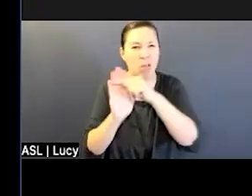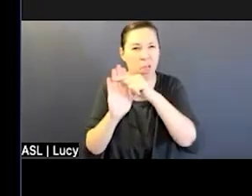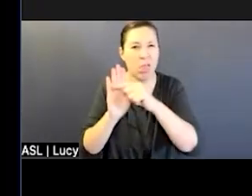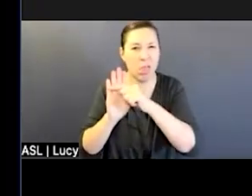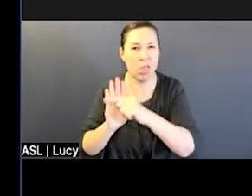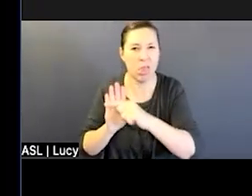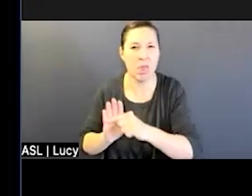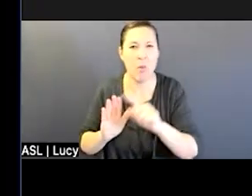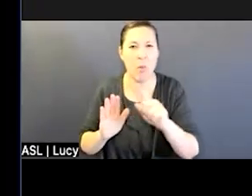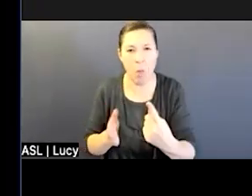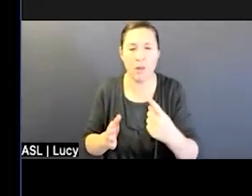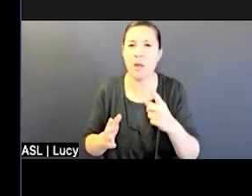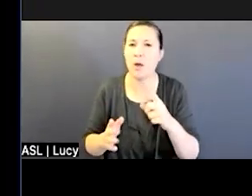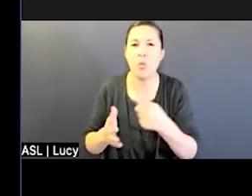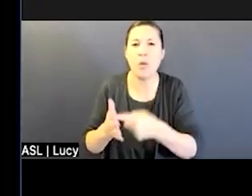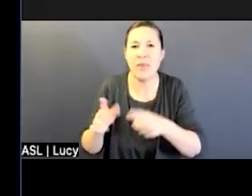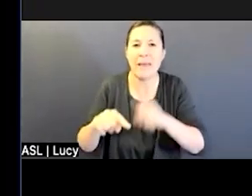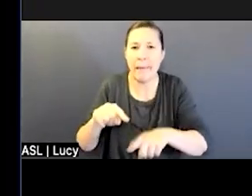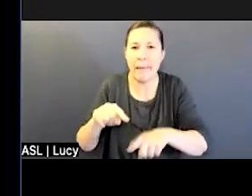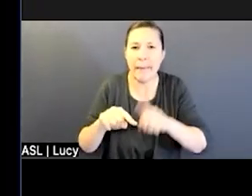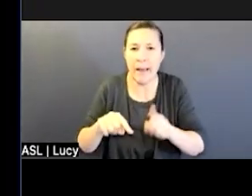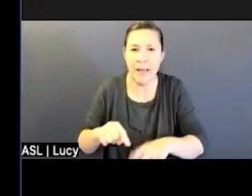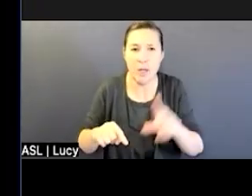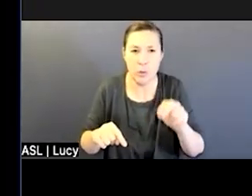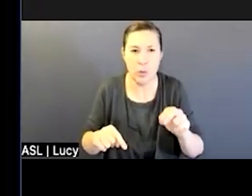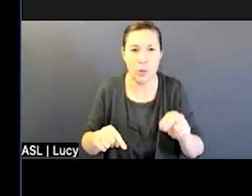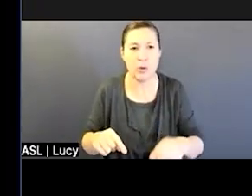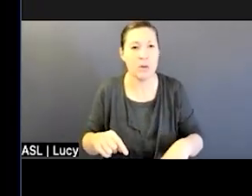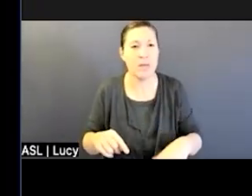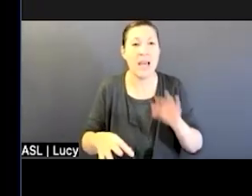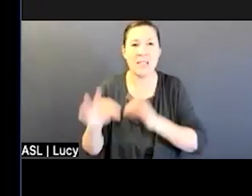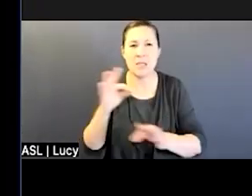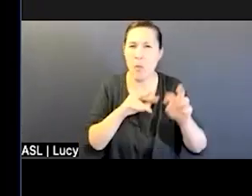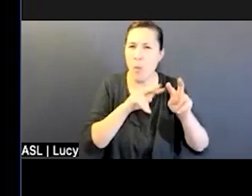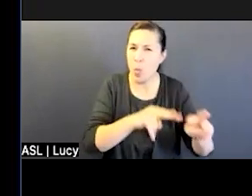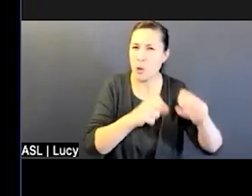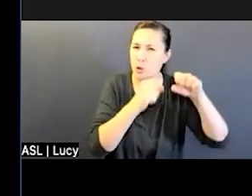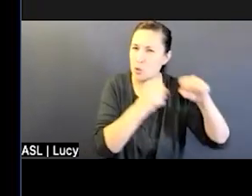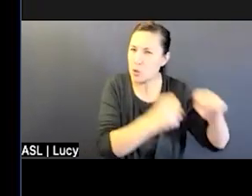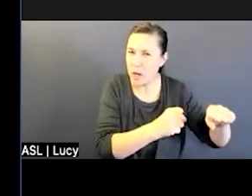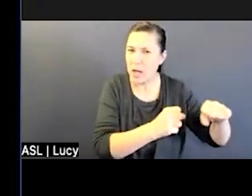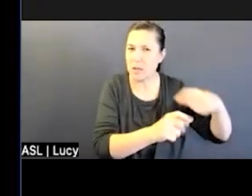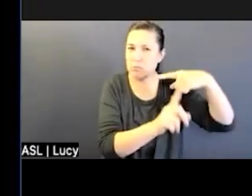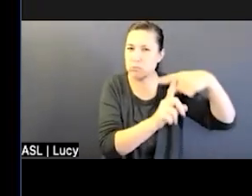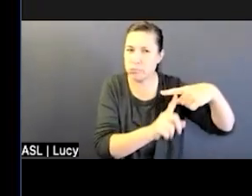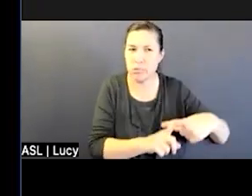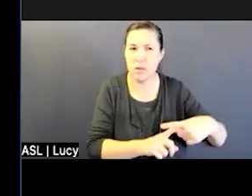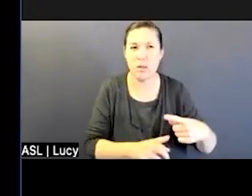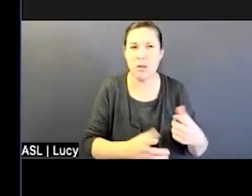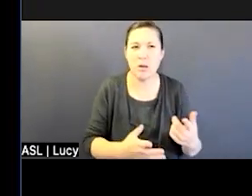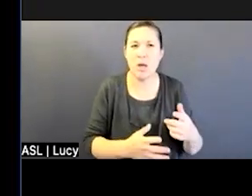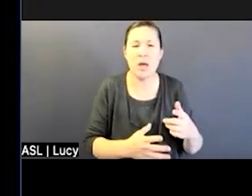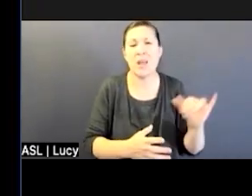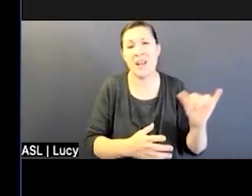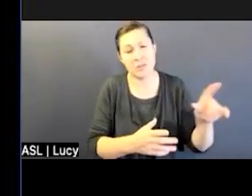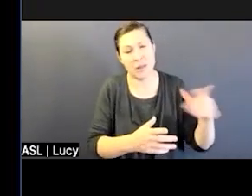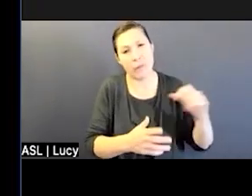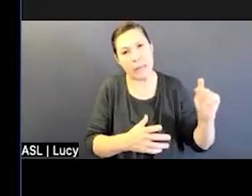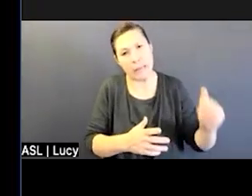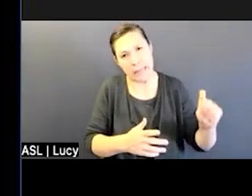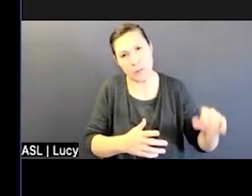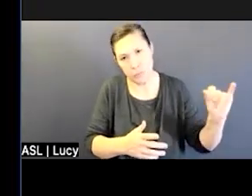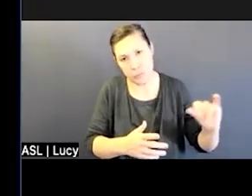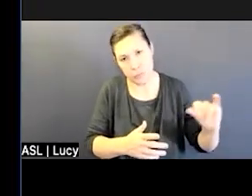look at all the incredible strengths and then needs as well as people have. And then, as